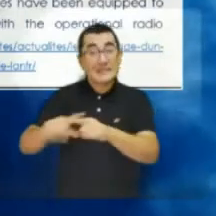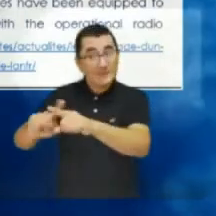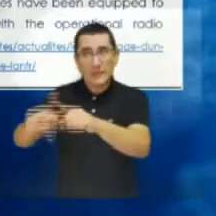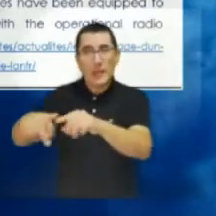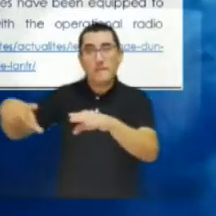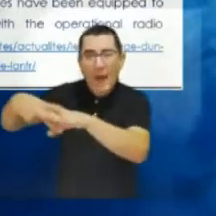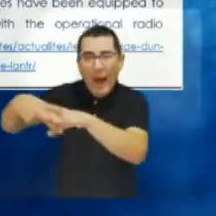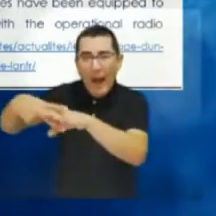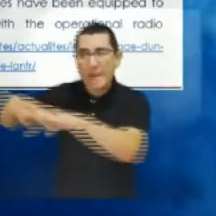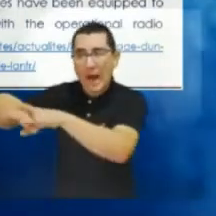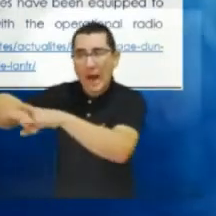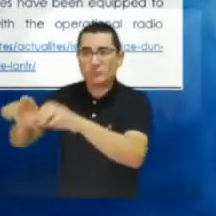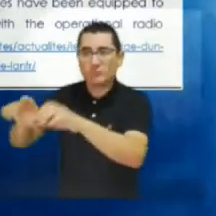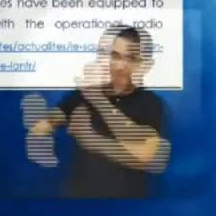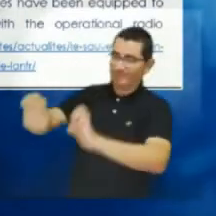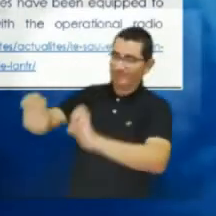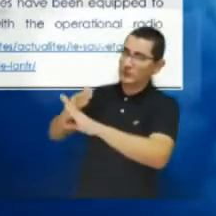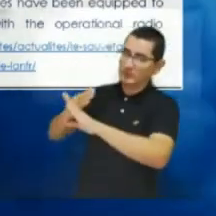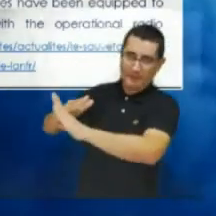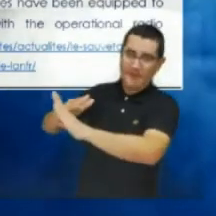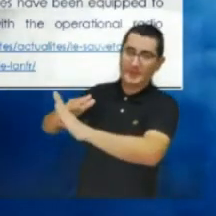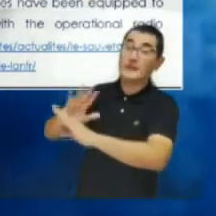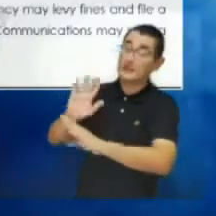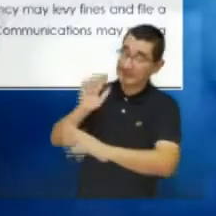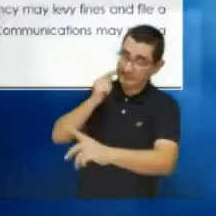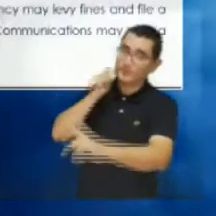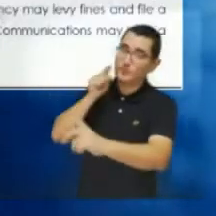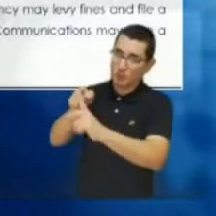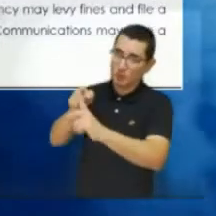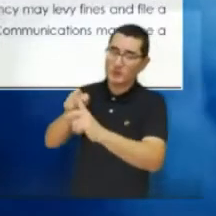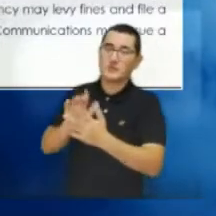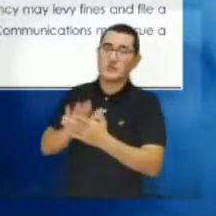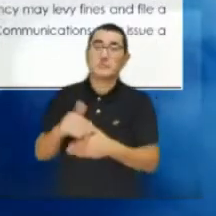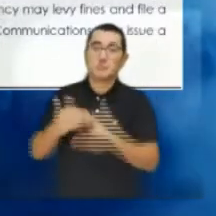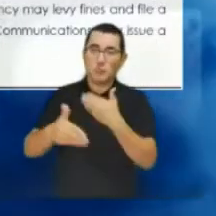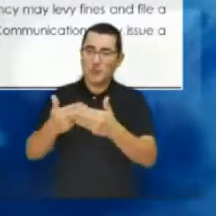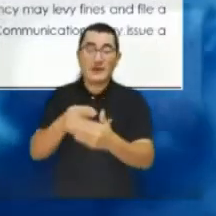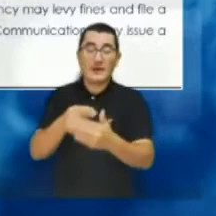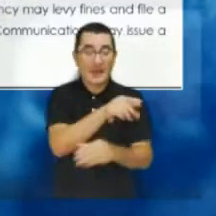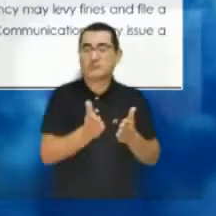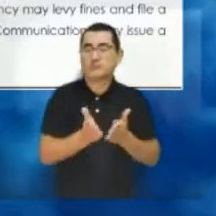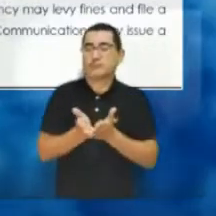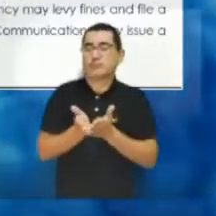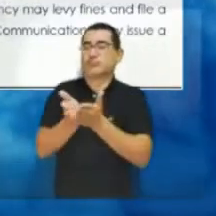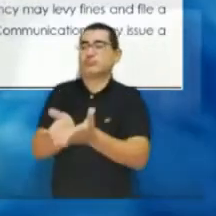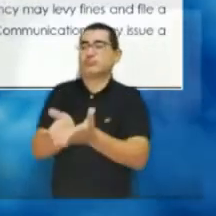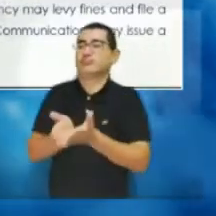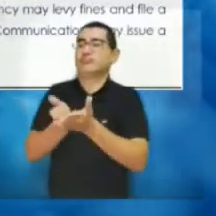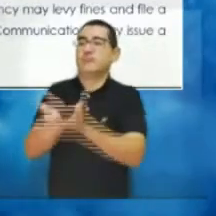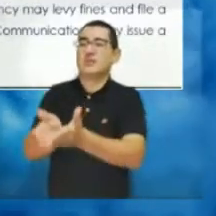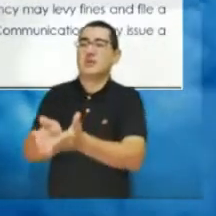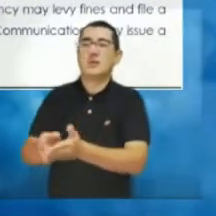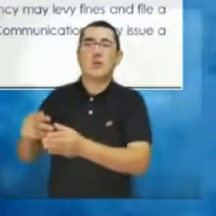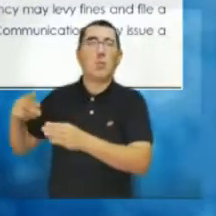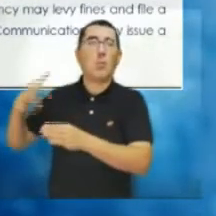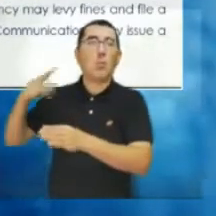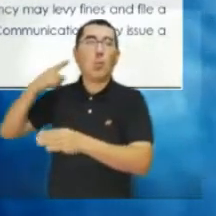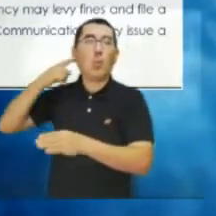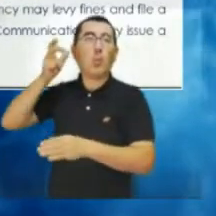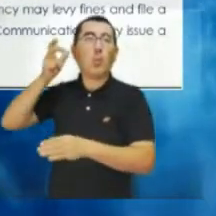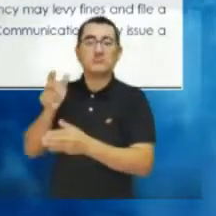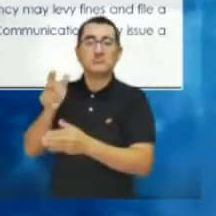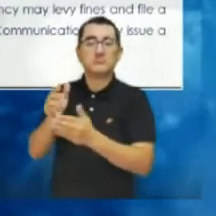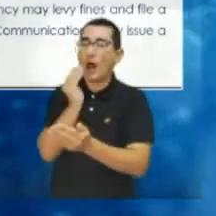security of the navigators. And we also control the radio equipment market, which is